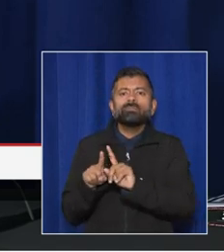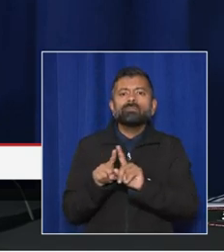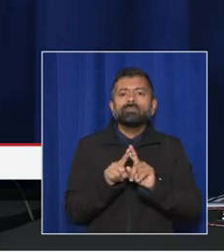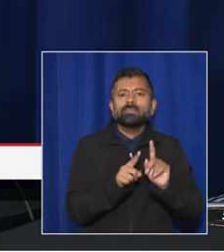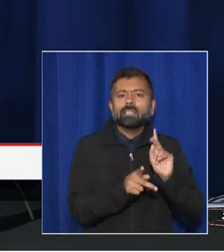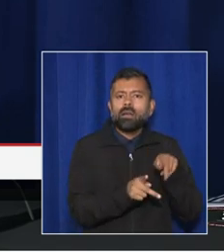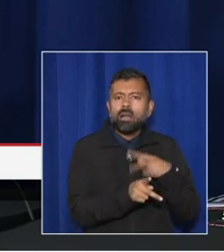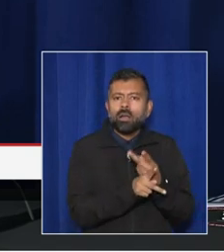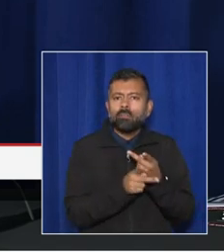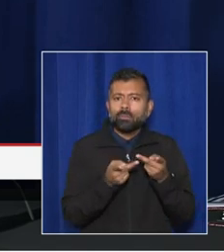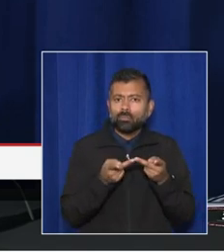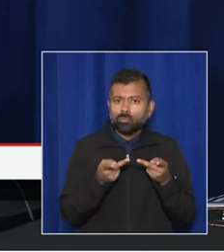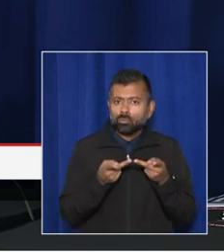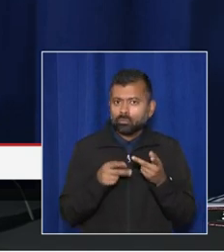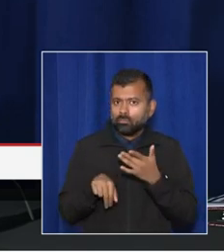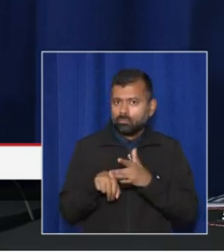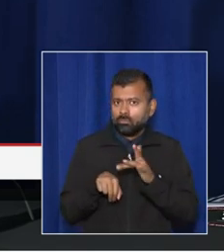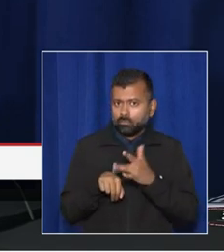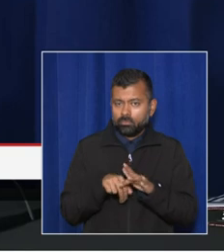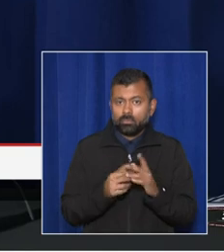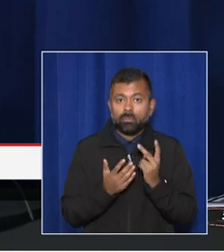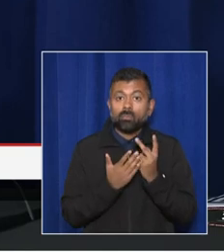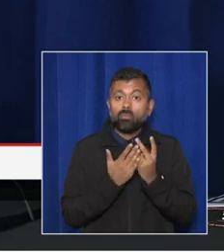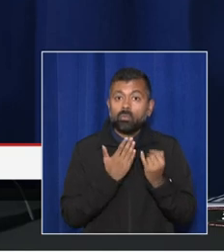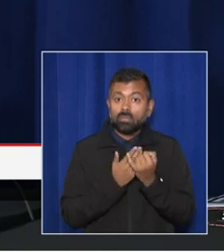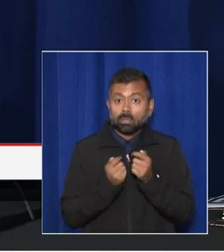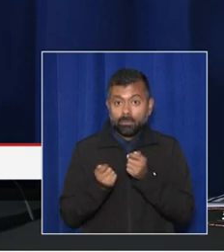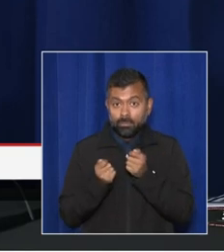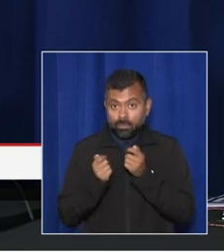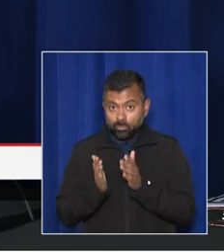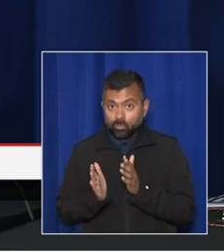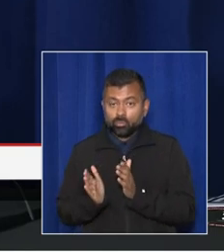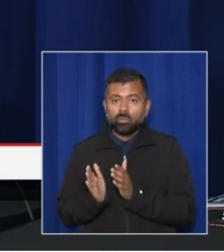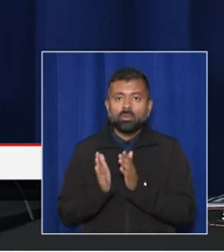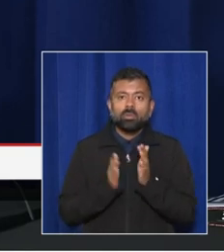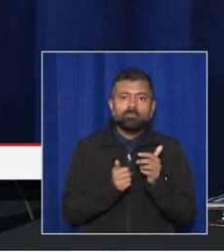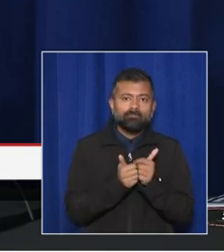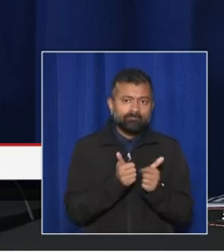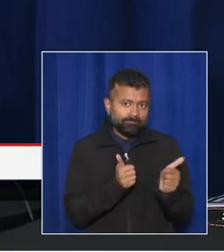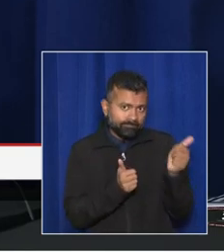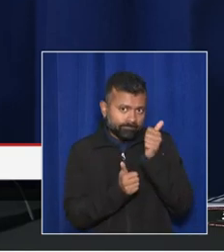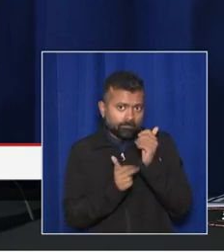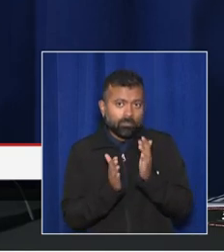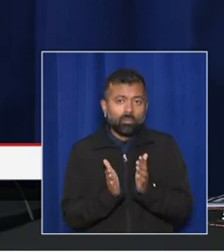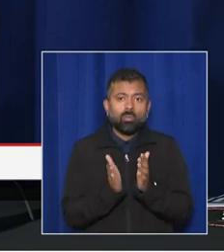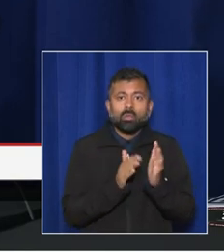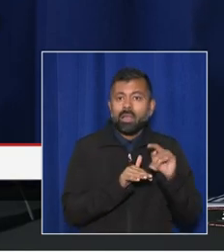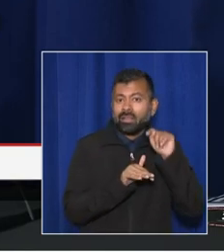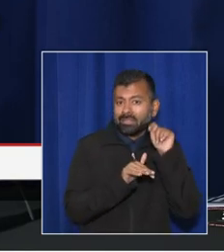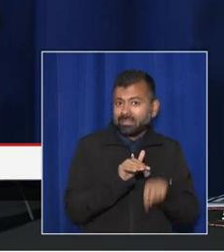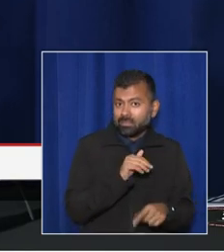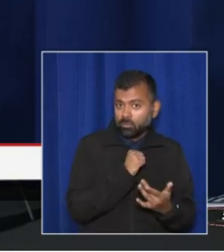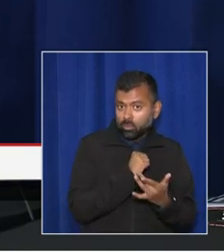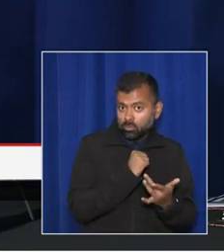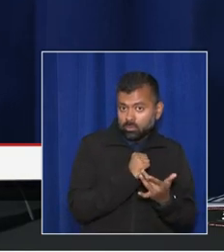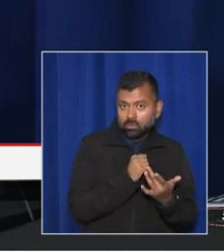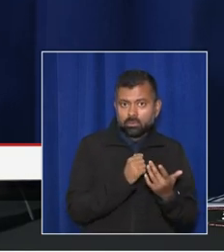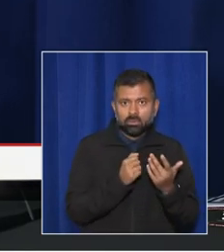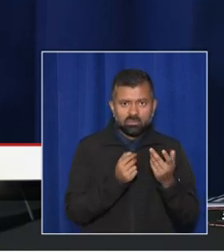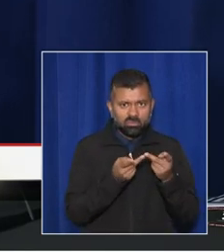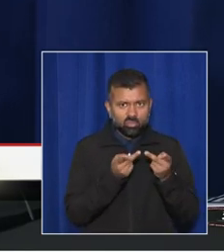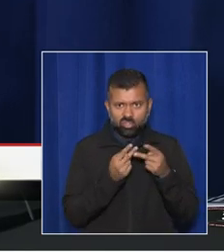positions, administrative positions, as well as sort of more deep technological and engineering skill